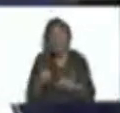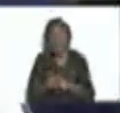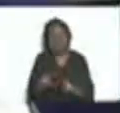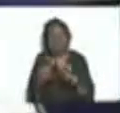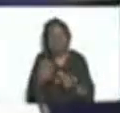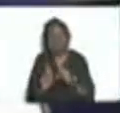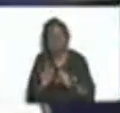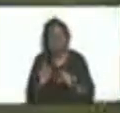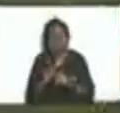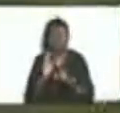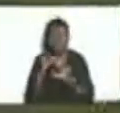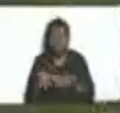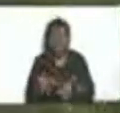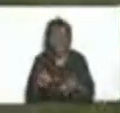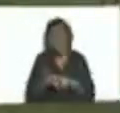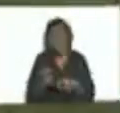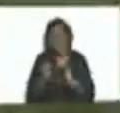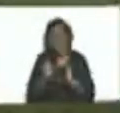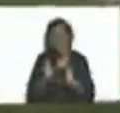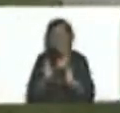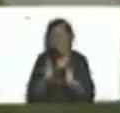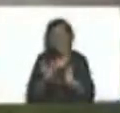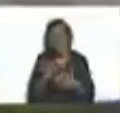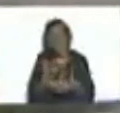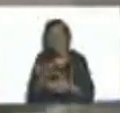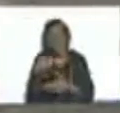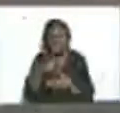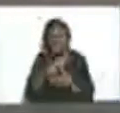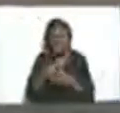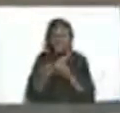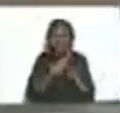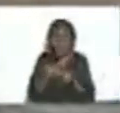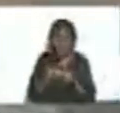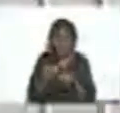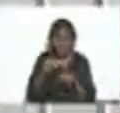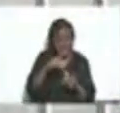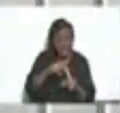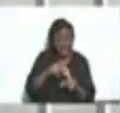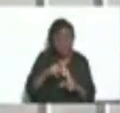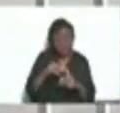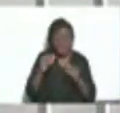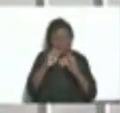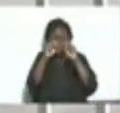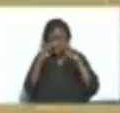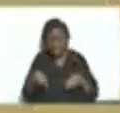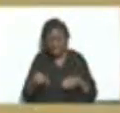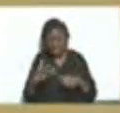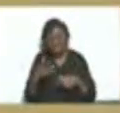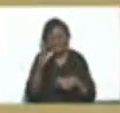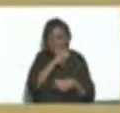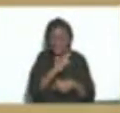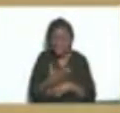help everyone all at once. There are matters involving the managing of the hurricane shelters during the 2019 storm and missing items, monies